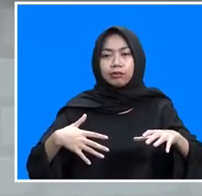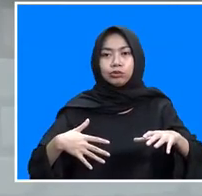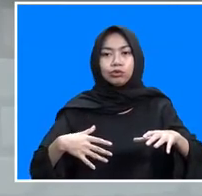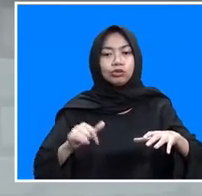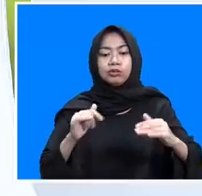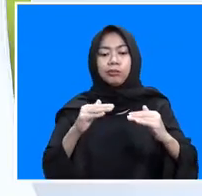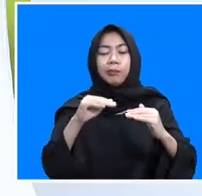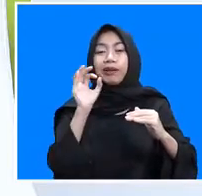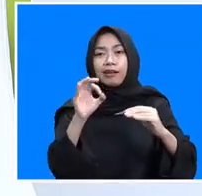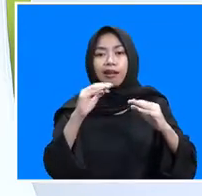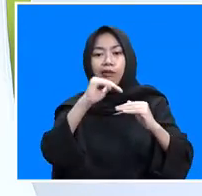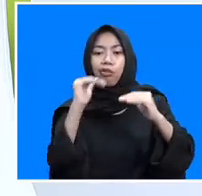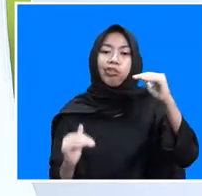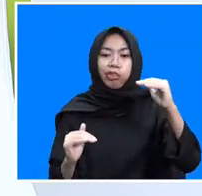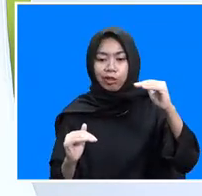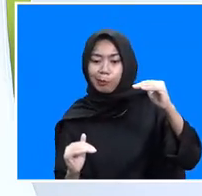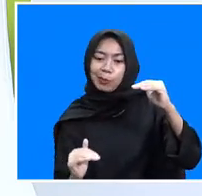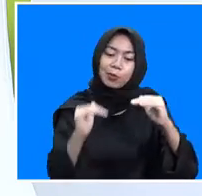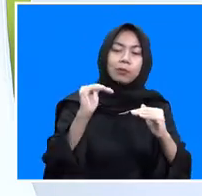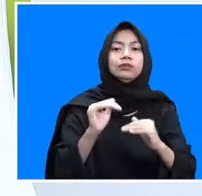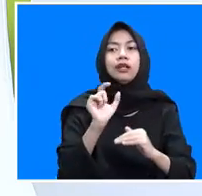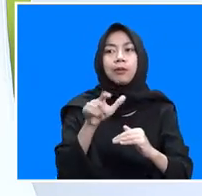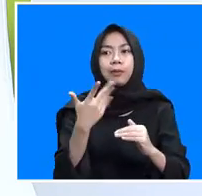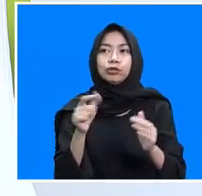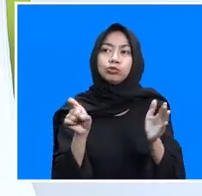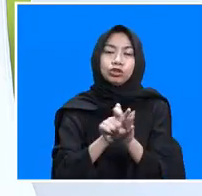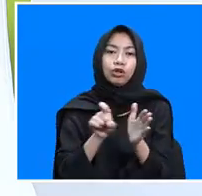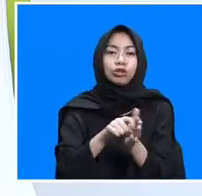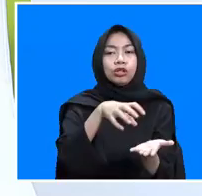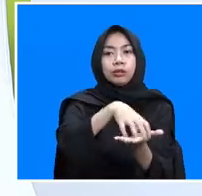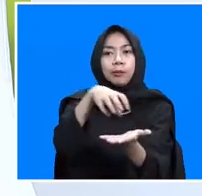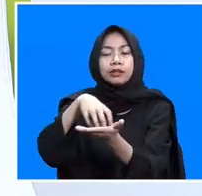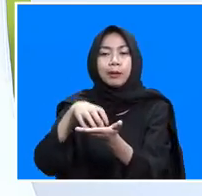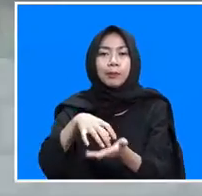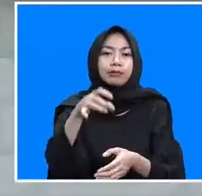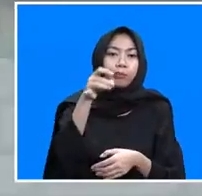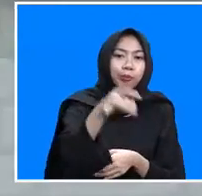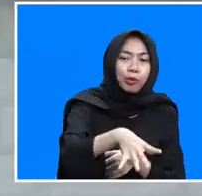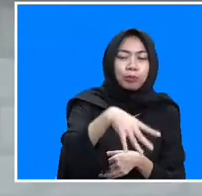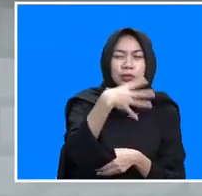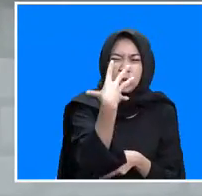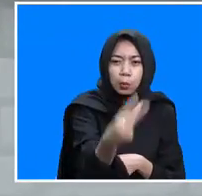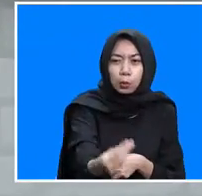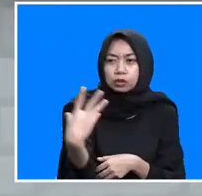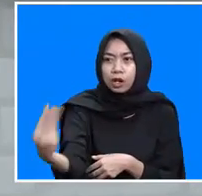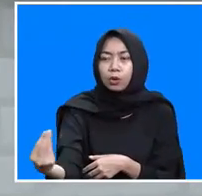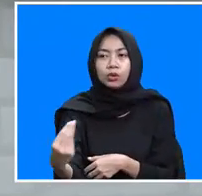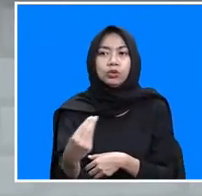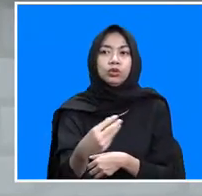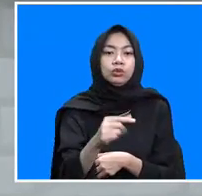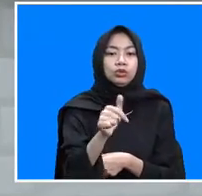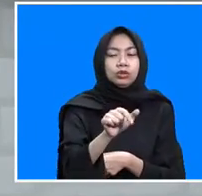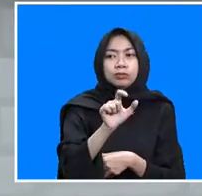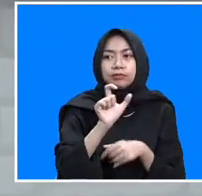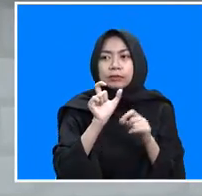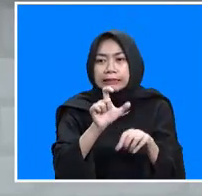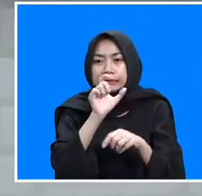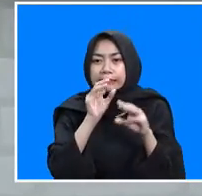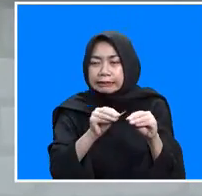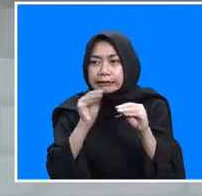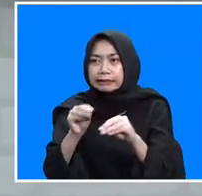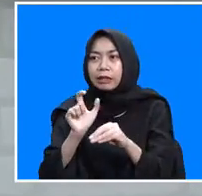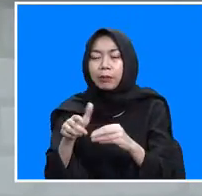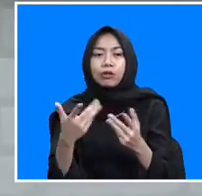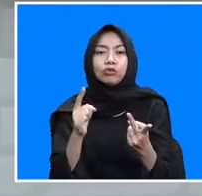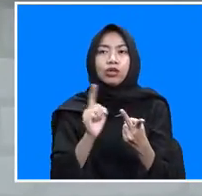in education, especially in the rural, remote areas, and maybe other kind of social attributes,